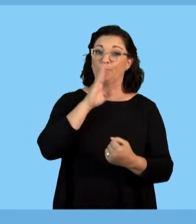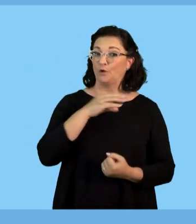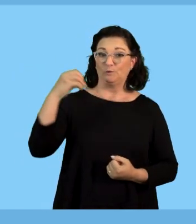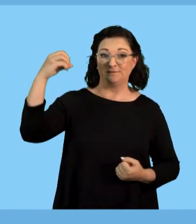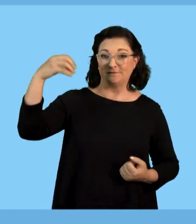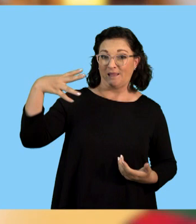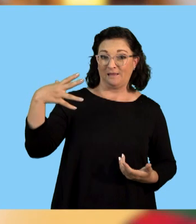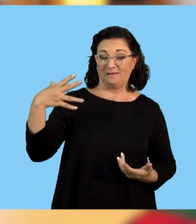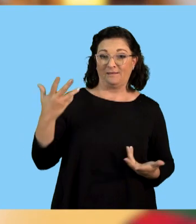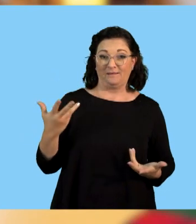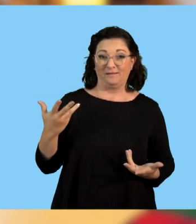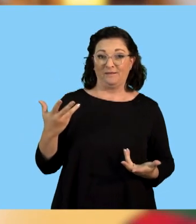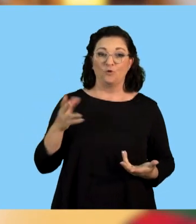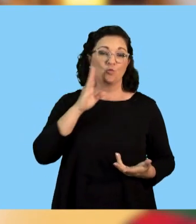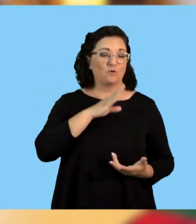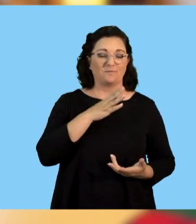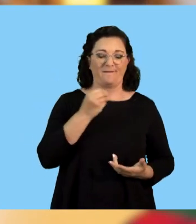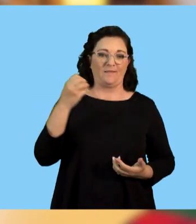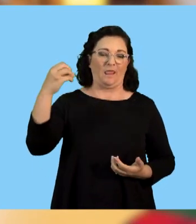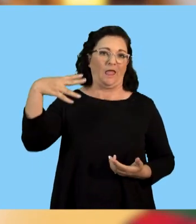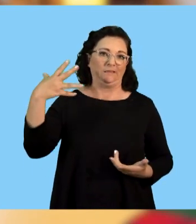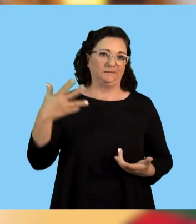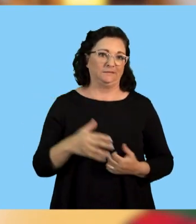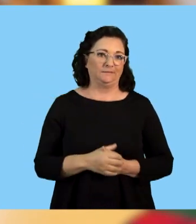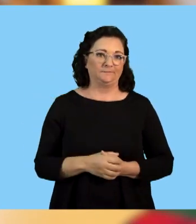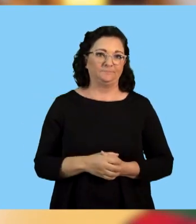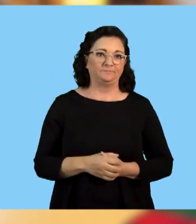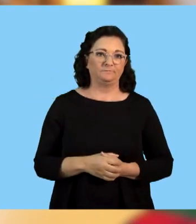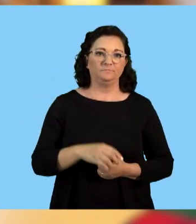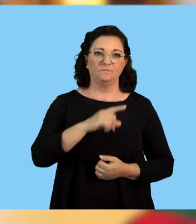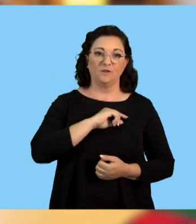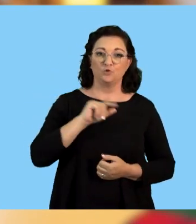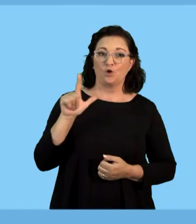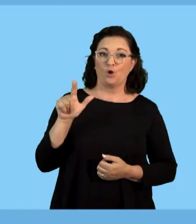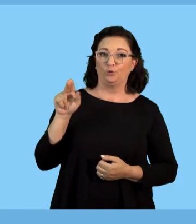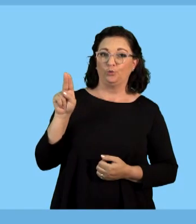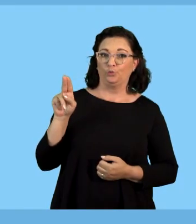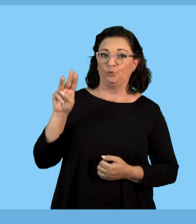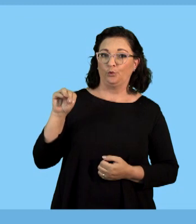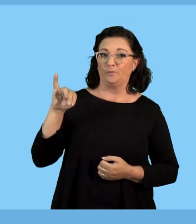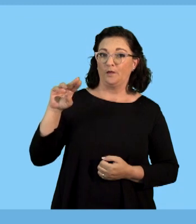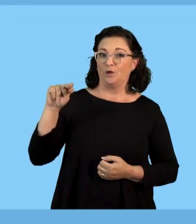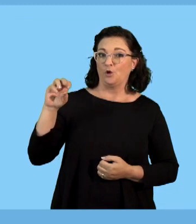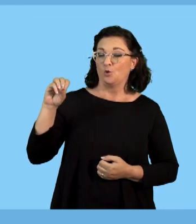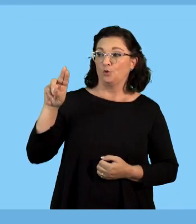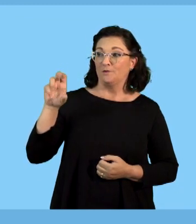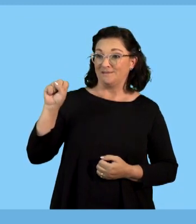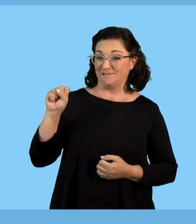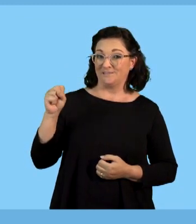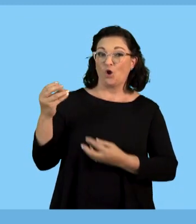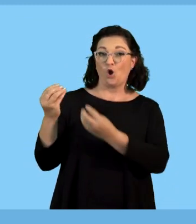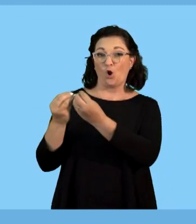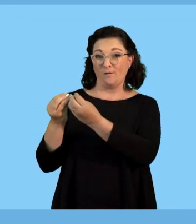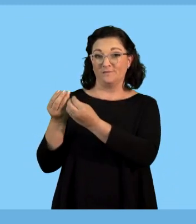the sun, we don't have the main source of light. A light bulb is a luminous object, and as we know, we're saying that a